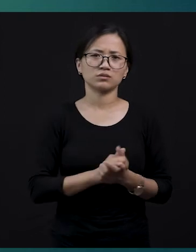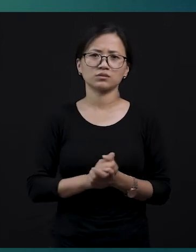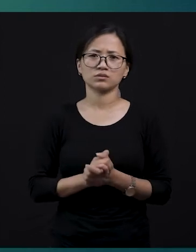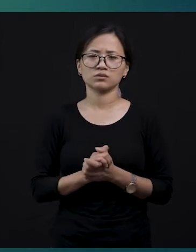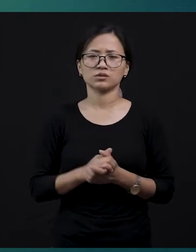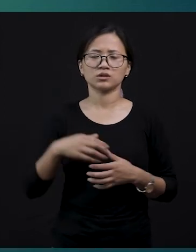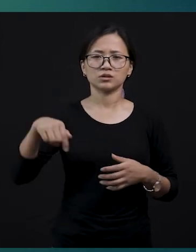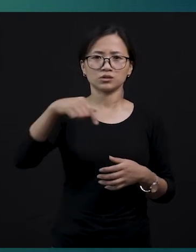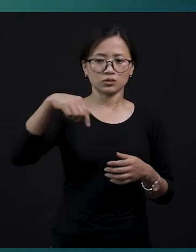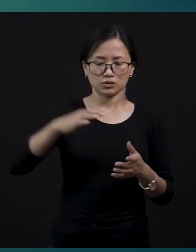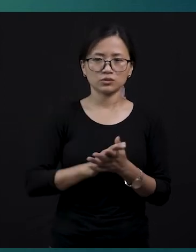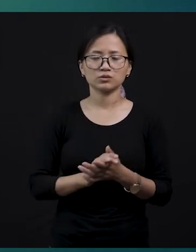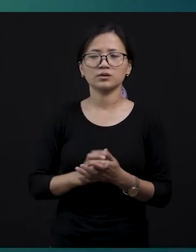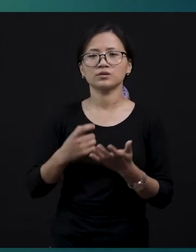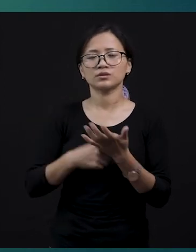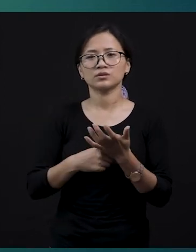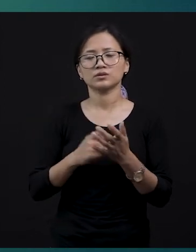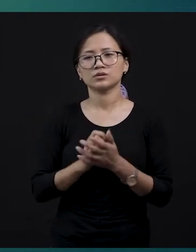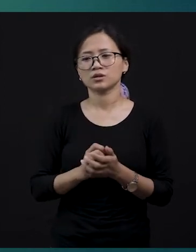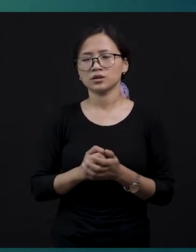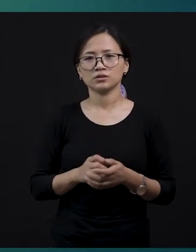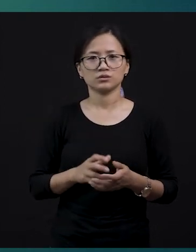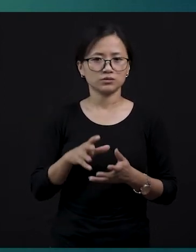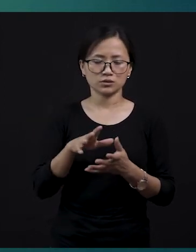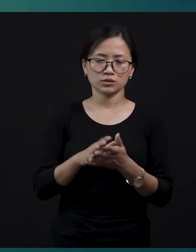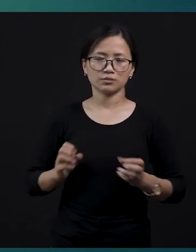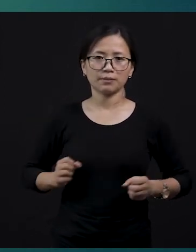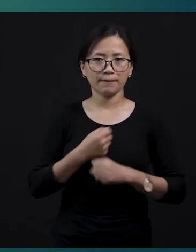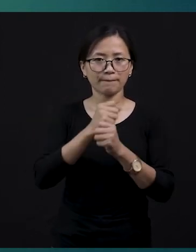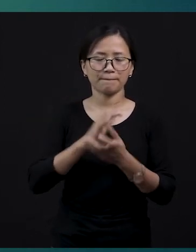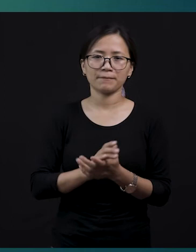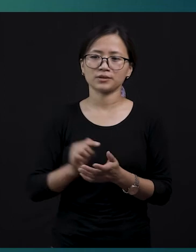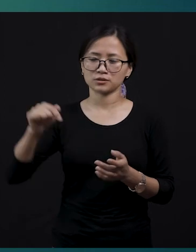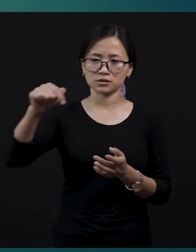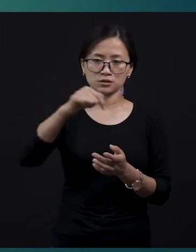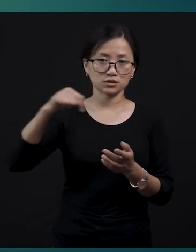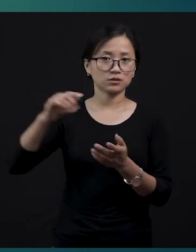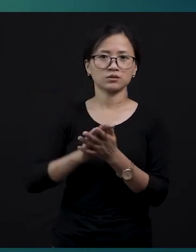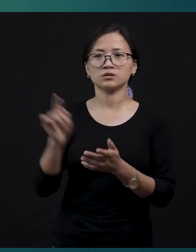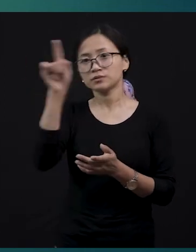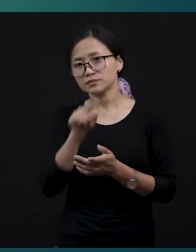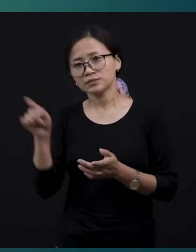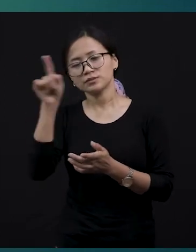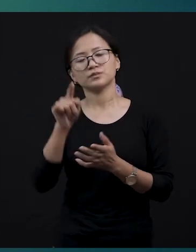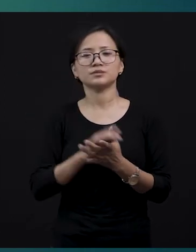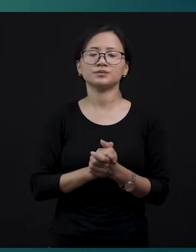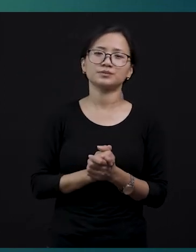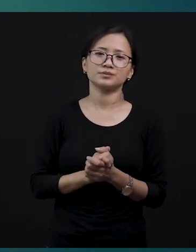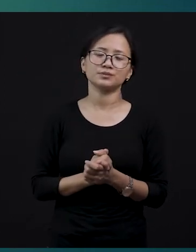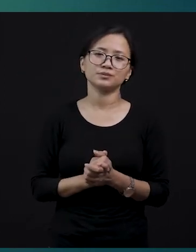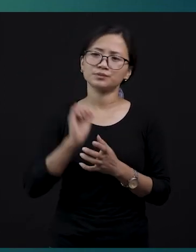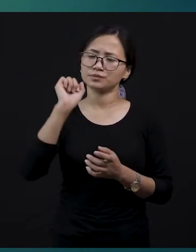would just coil around. It would just make circles like that. You know how a snake coil itself, right? And so it will just